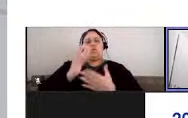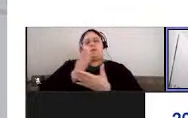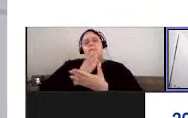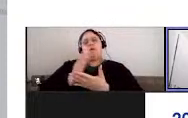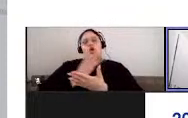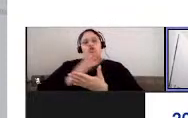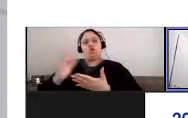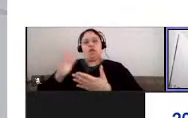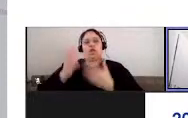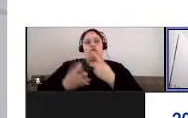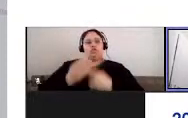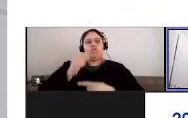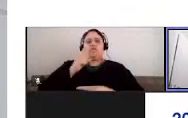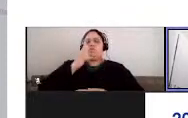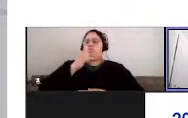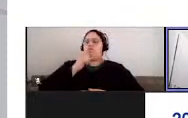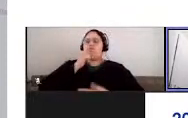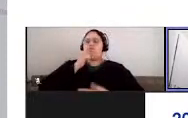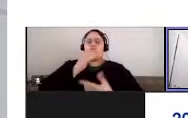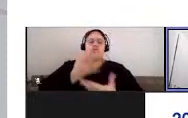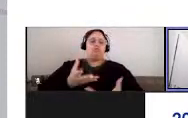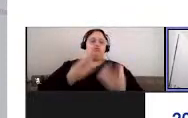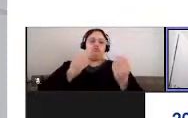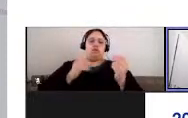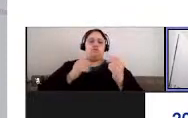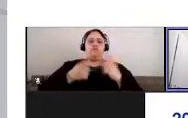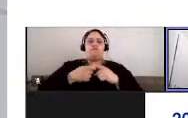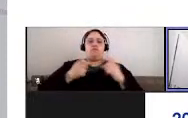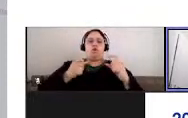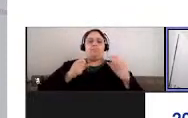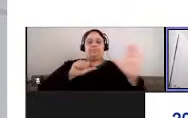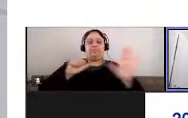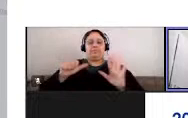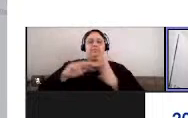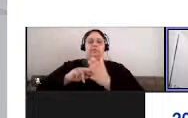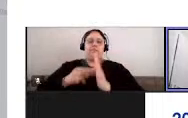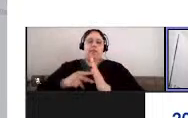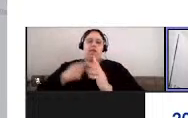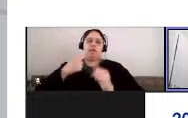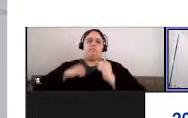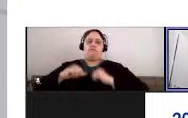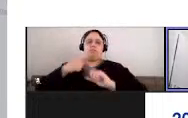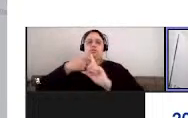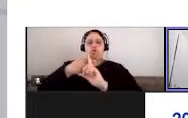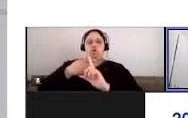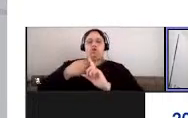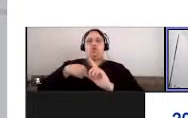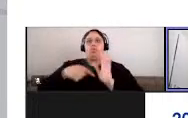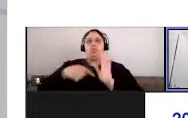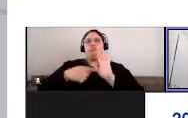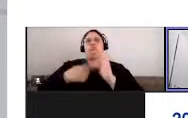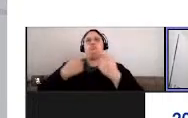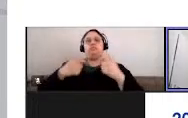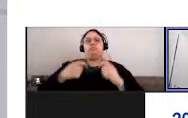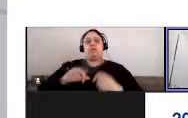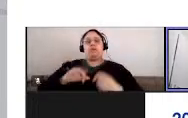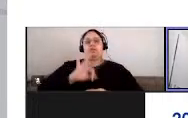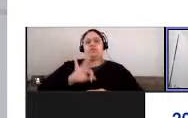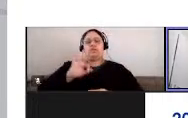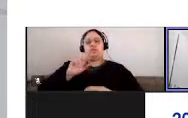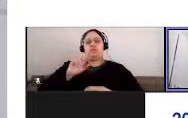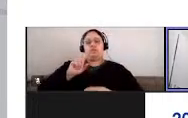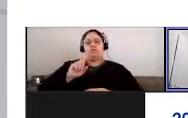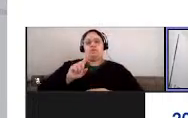Two were partially achieved, and one not achieved of the 66 planned performance indicators. So we spent